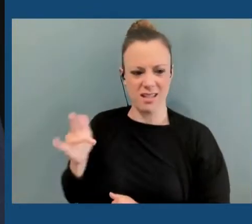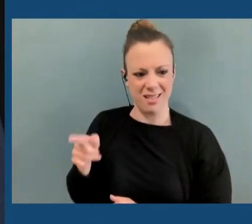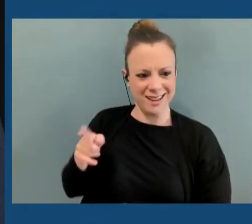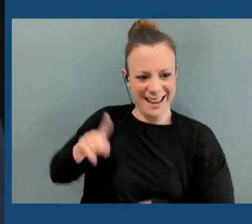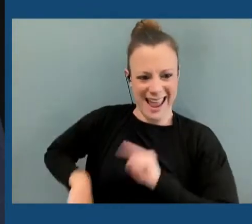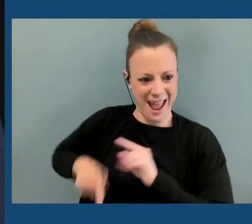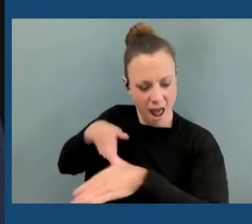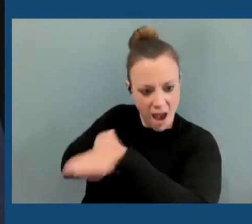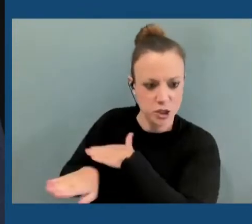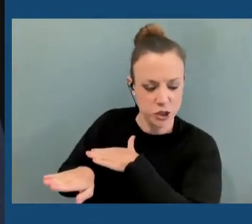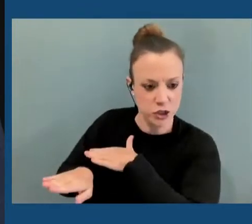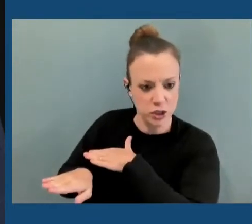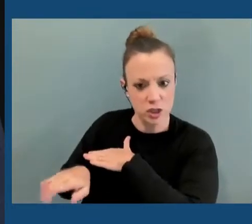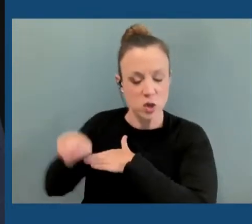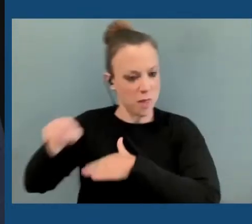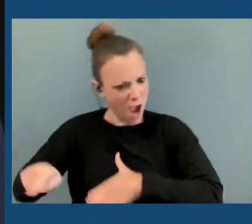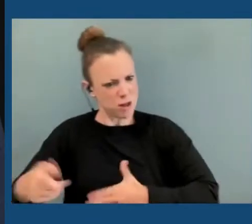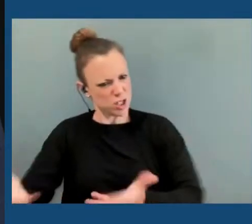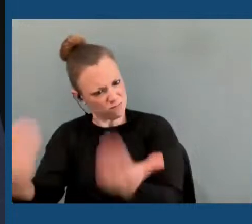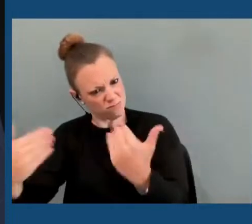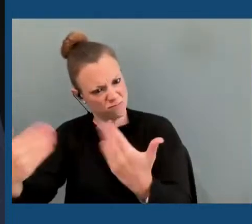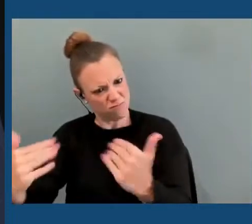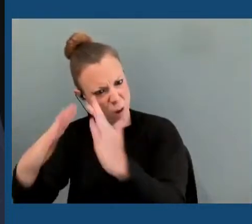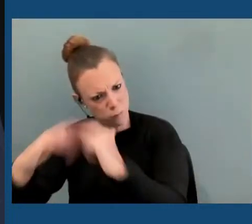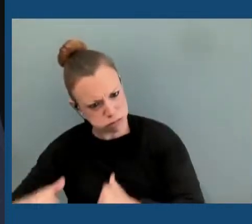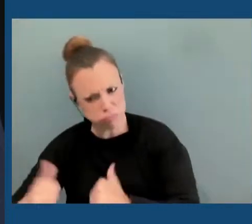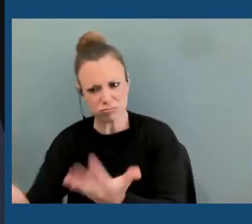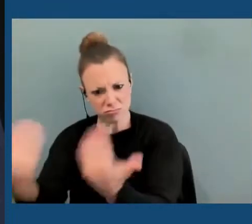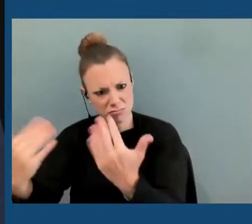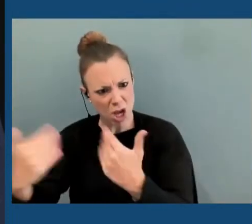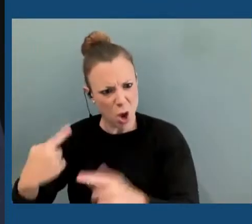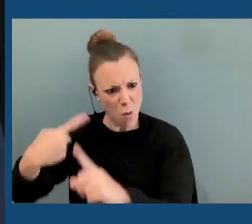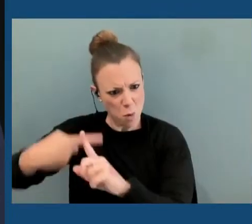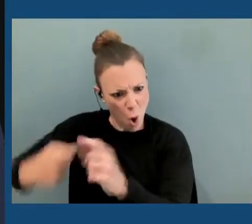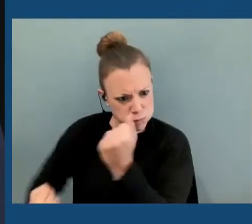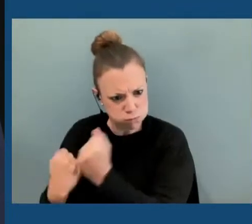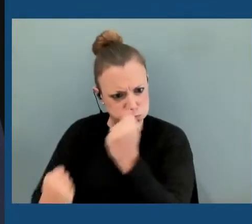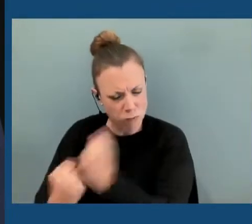is Syracuse, and I thank them for stepping up as well.